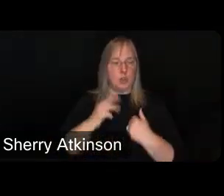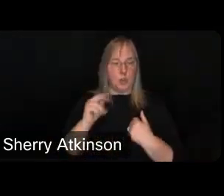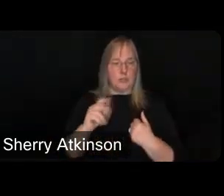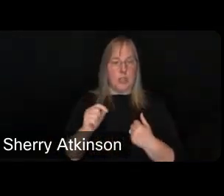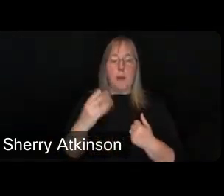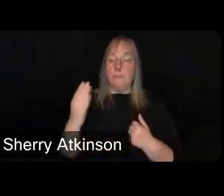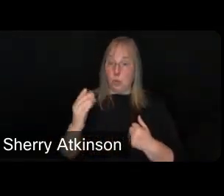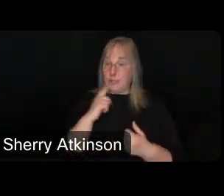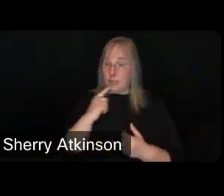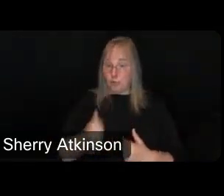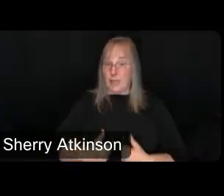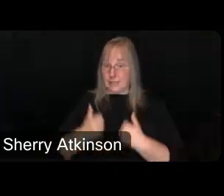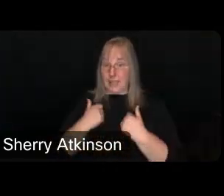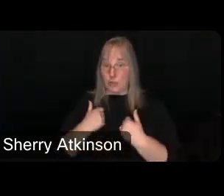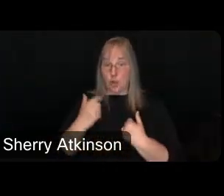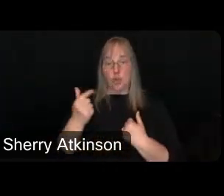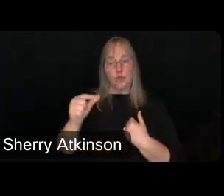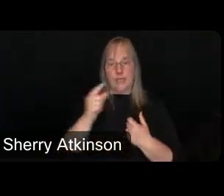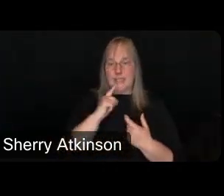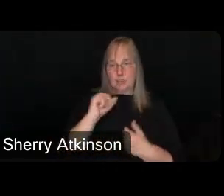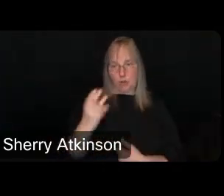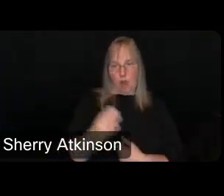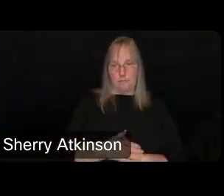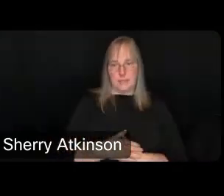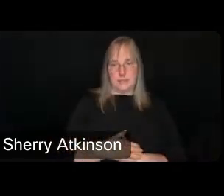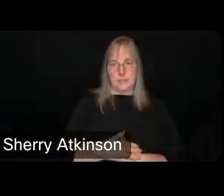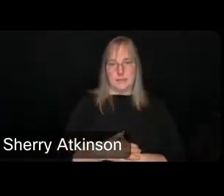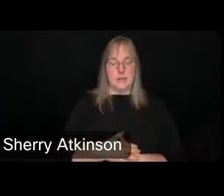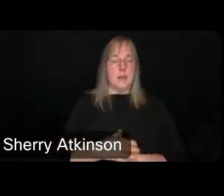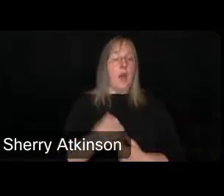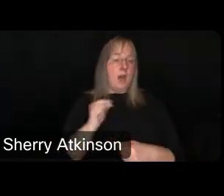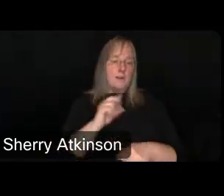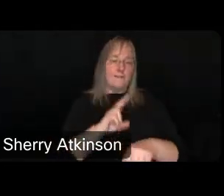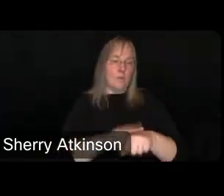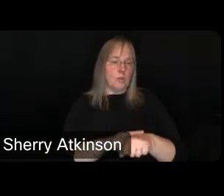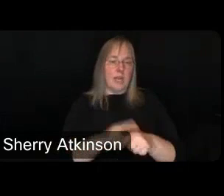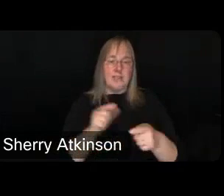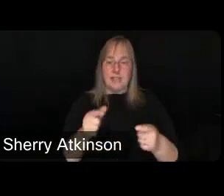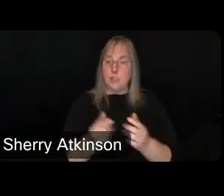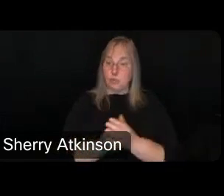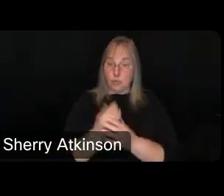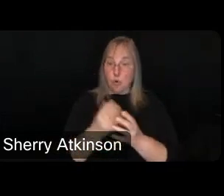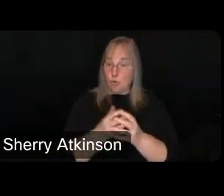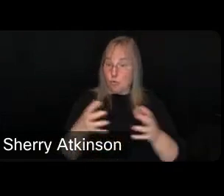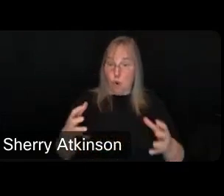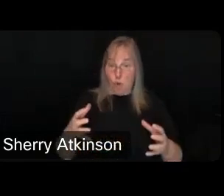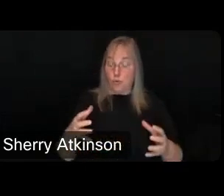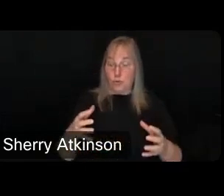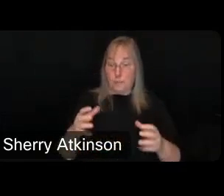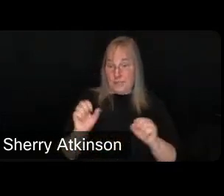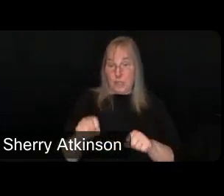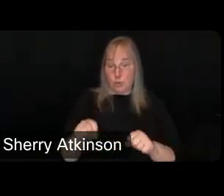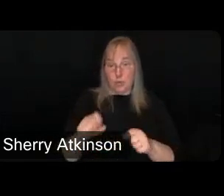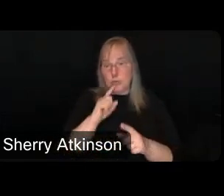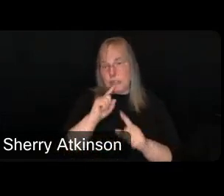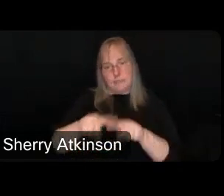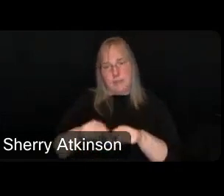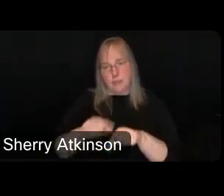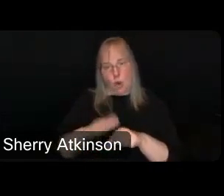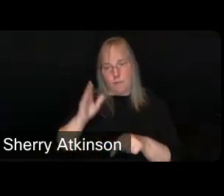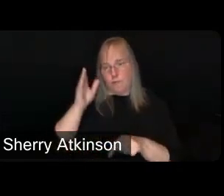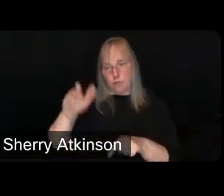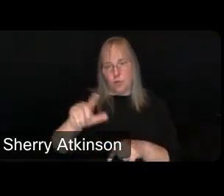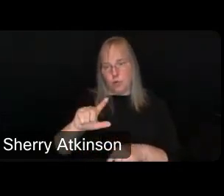is the jobs. But of course, this growth potential is dependent on future zoning